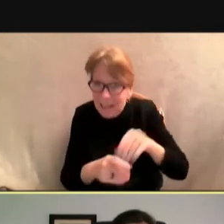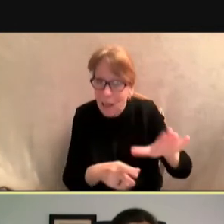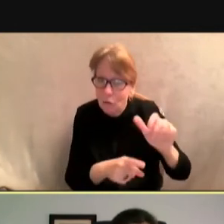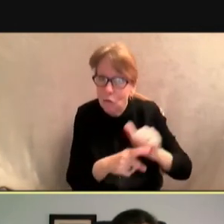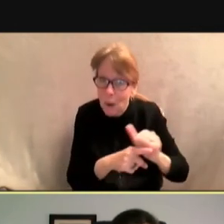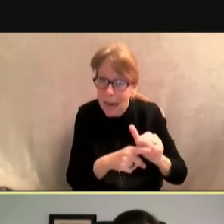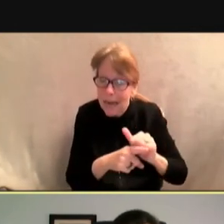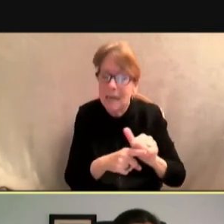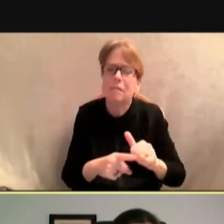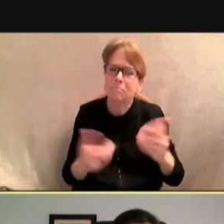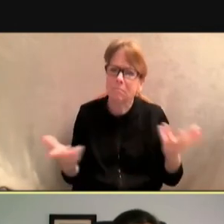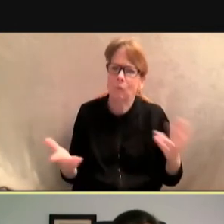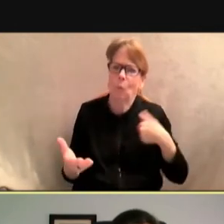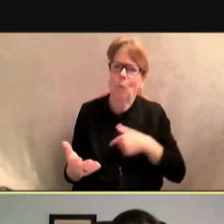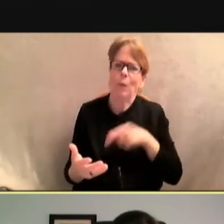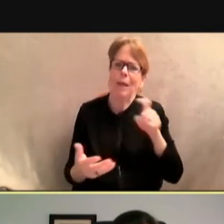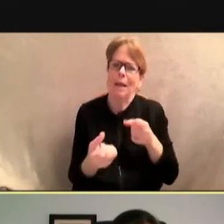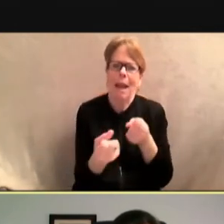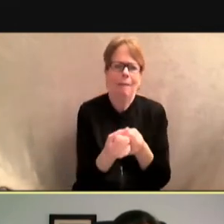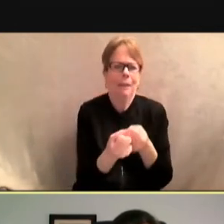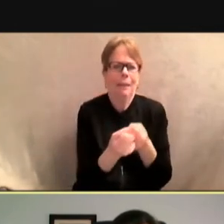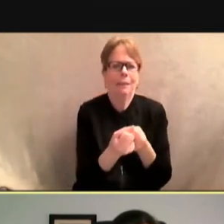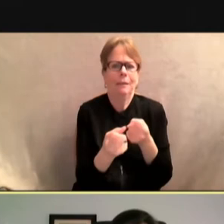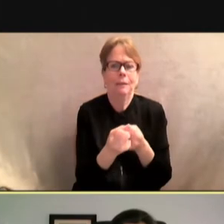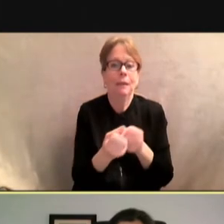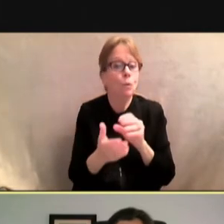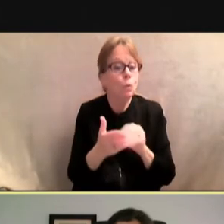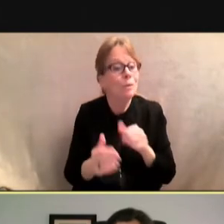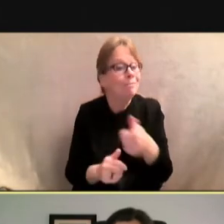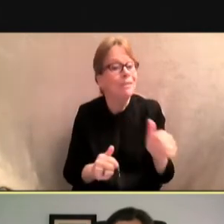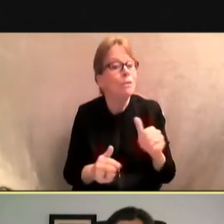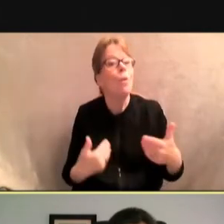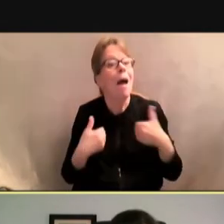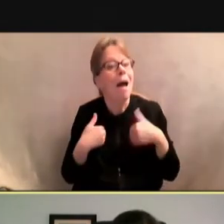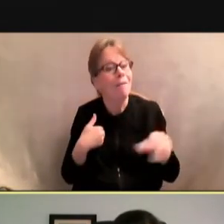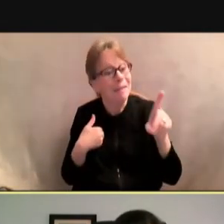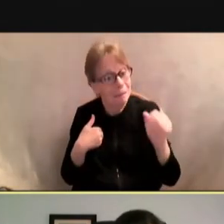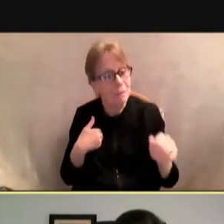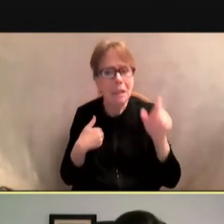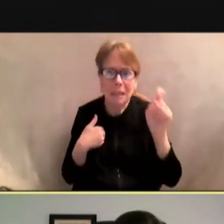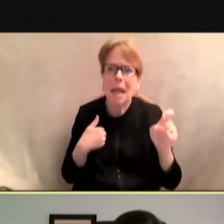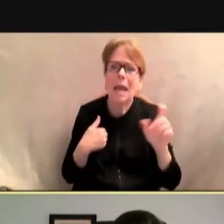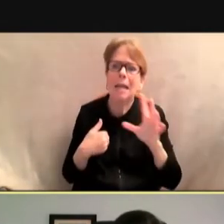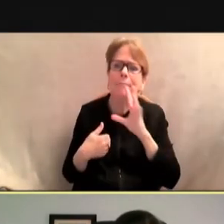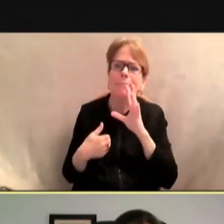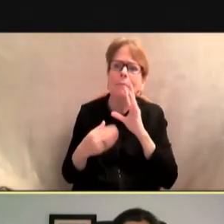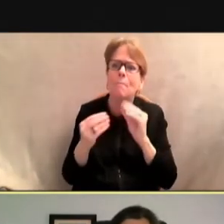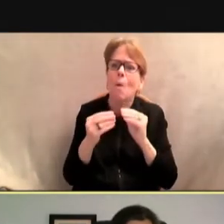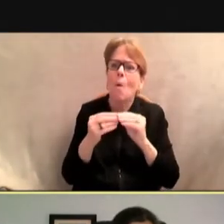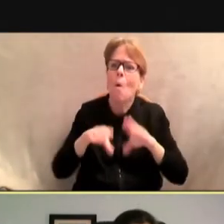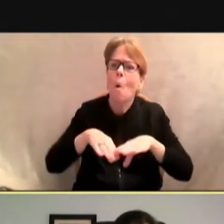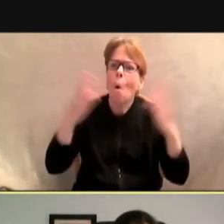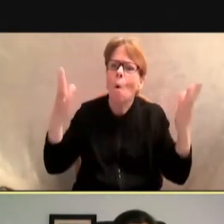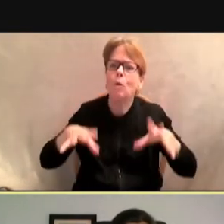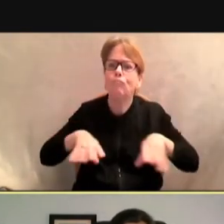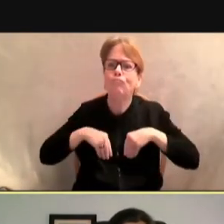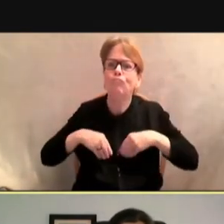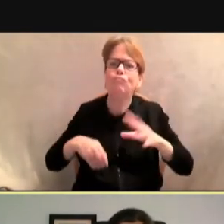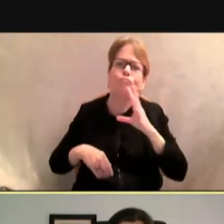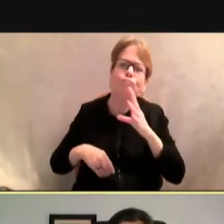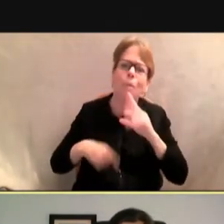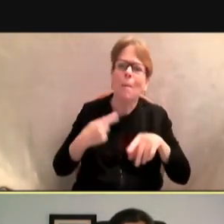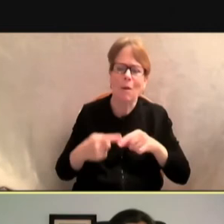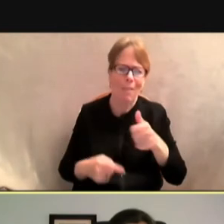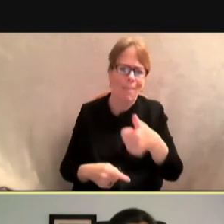for advocacy and made space for students with disabilities to talk more freely about their identities on campus. As Logan described, our